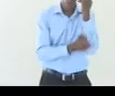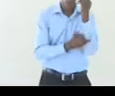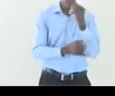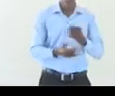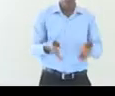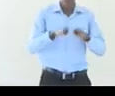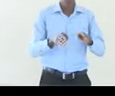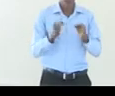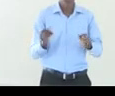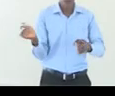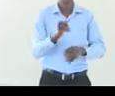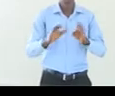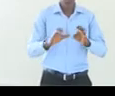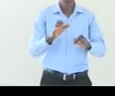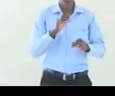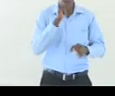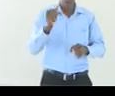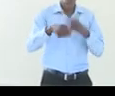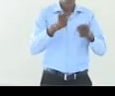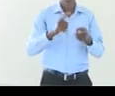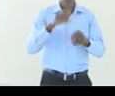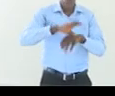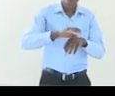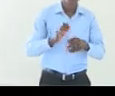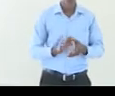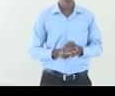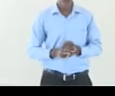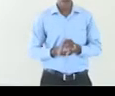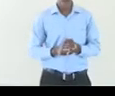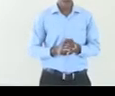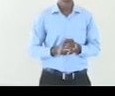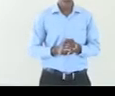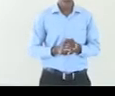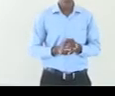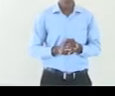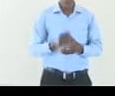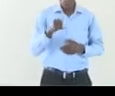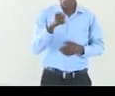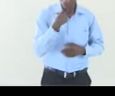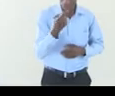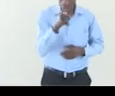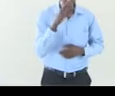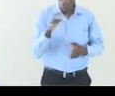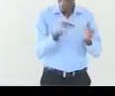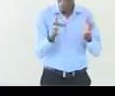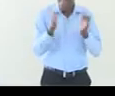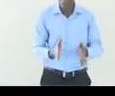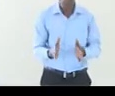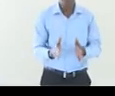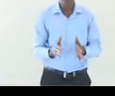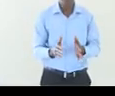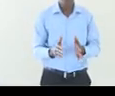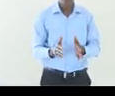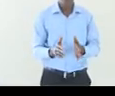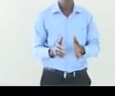the transformation in your life? Where is the transformation in your environment? Don't tell me you are Christians with mouth, which is what we are doing.